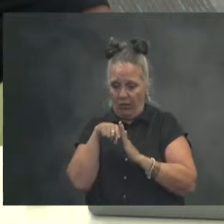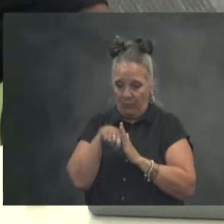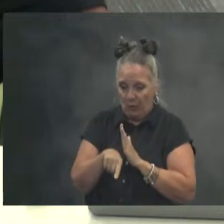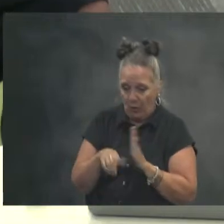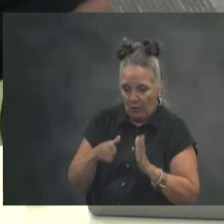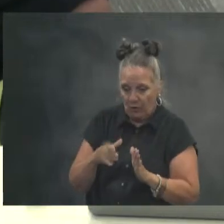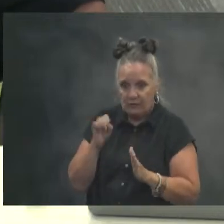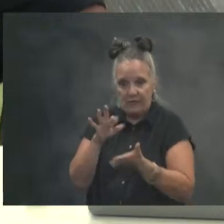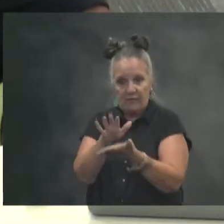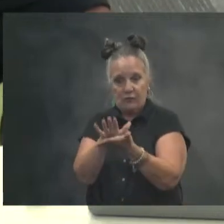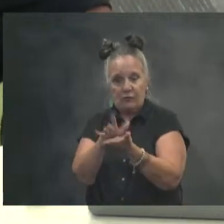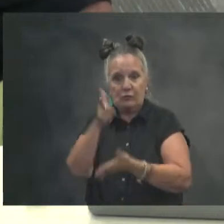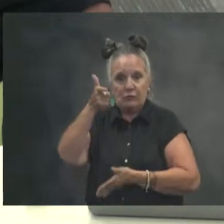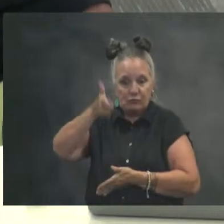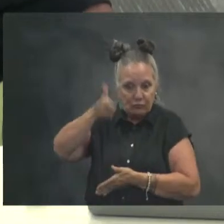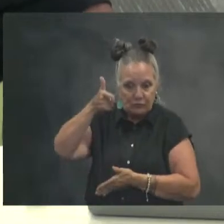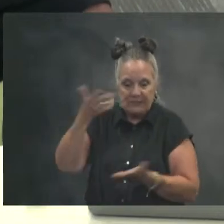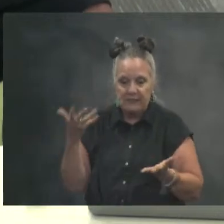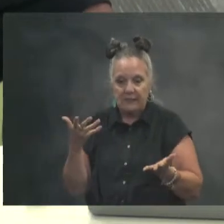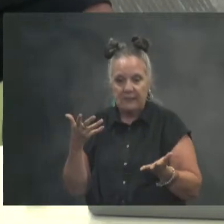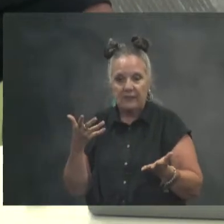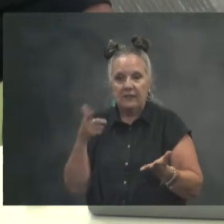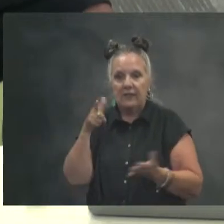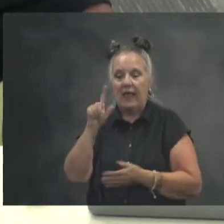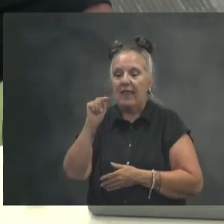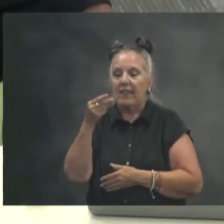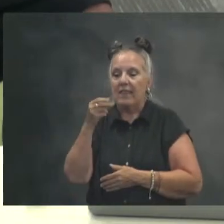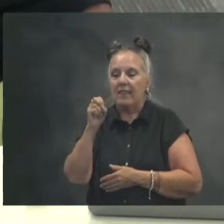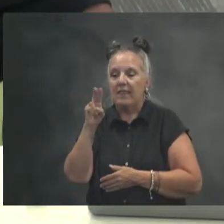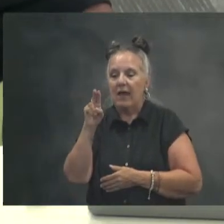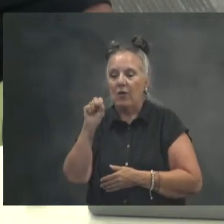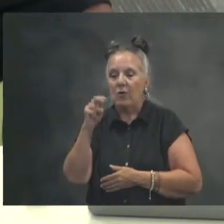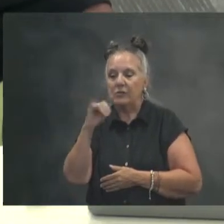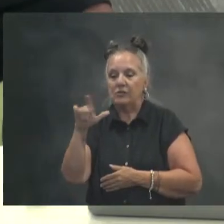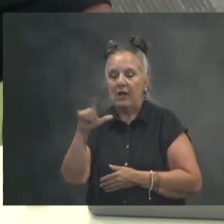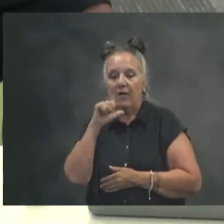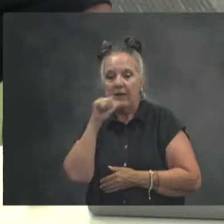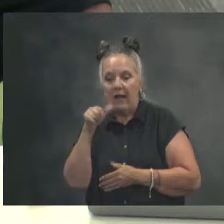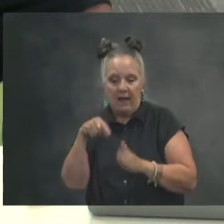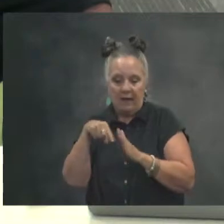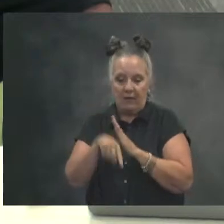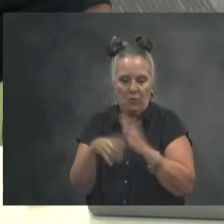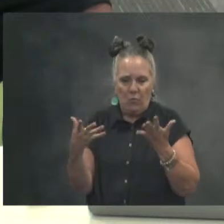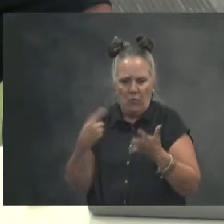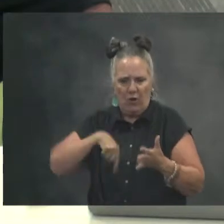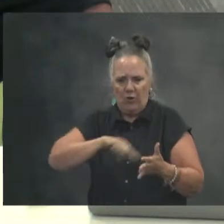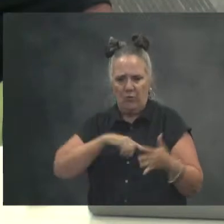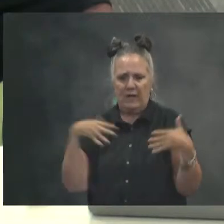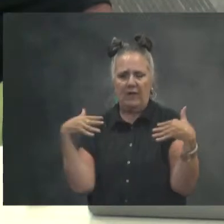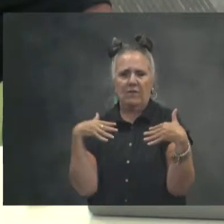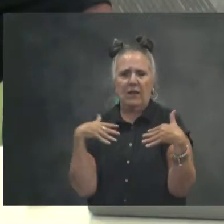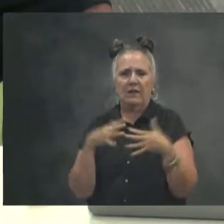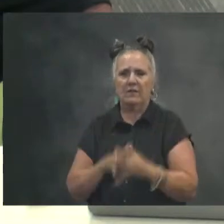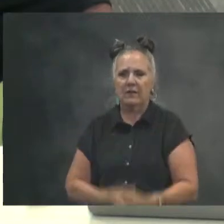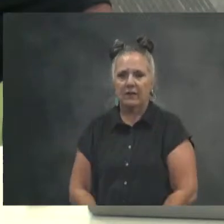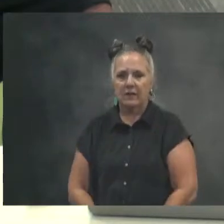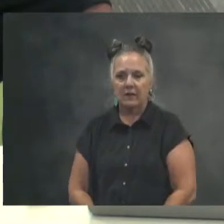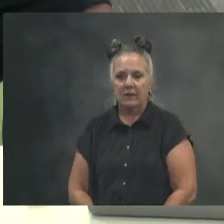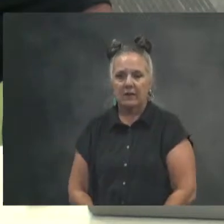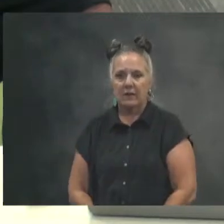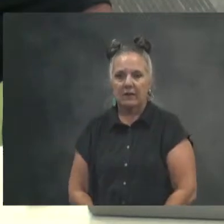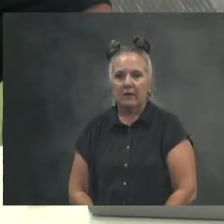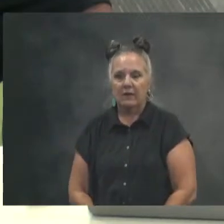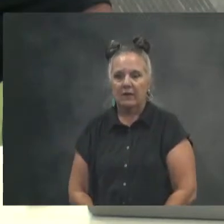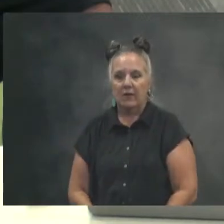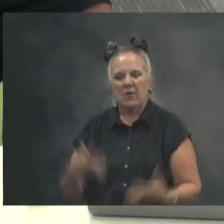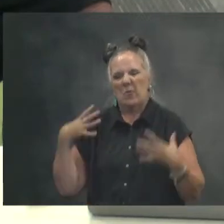school shootings? Are you afraid of thou shalt not kill? I mean, what are we afraid of? Are we afraid of, we don't